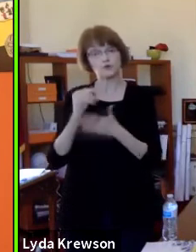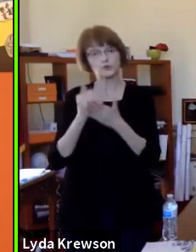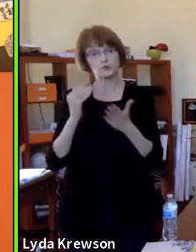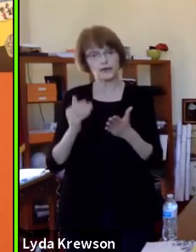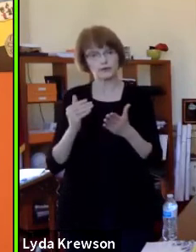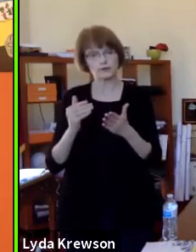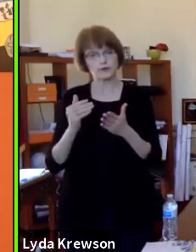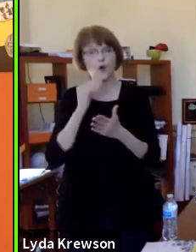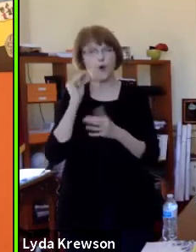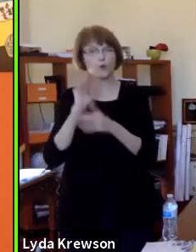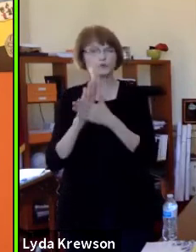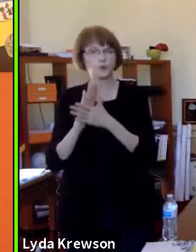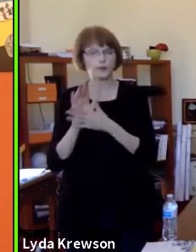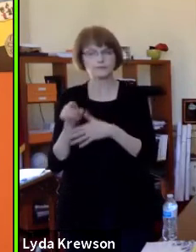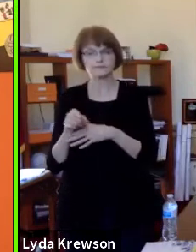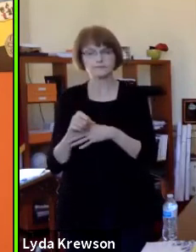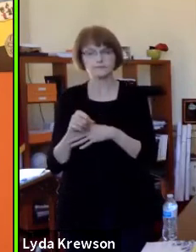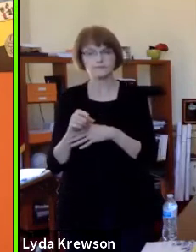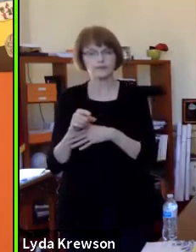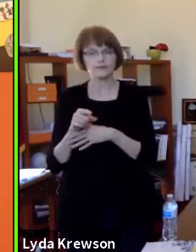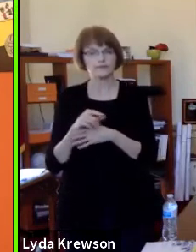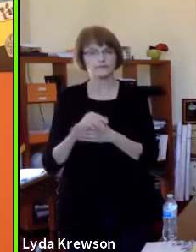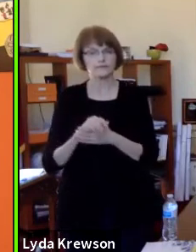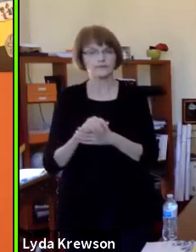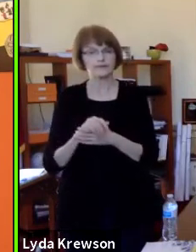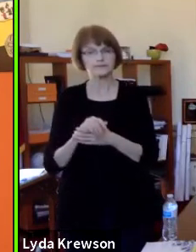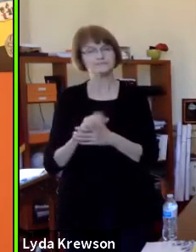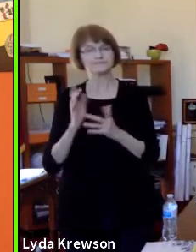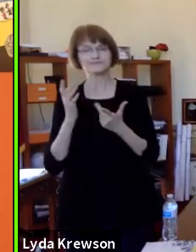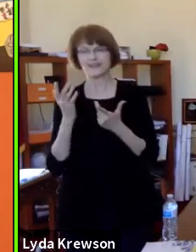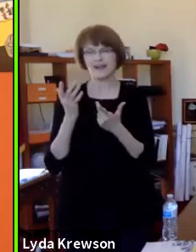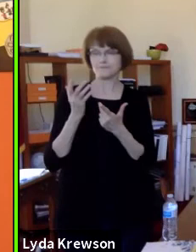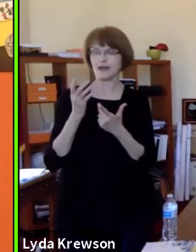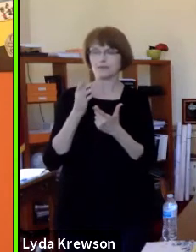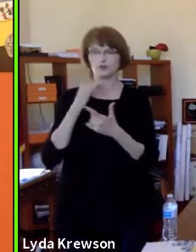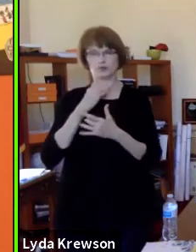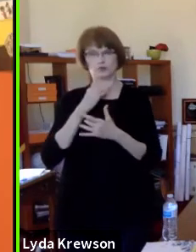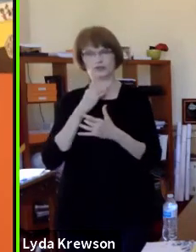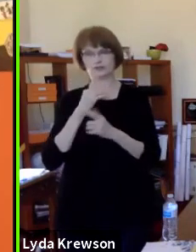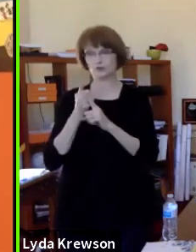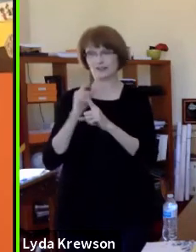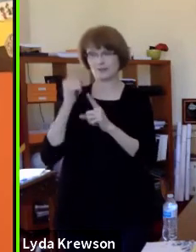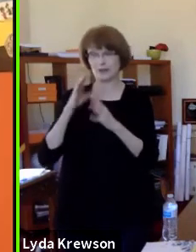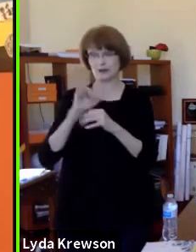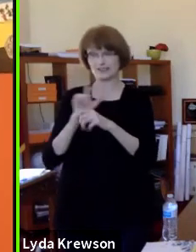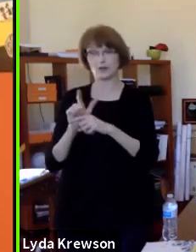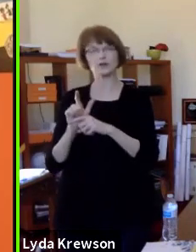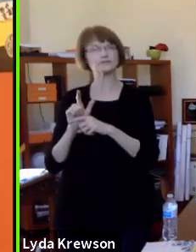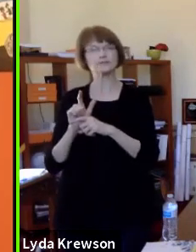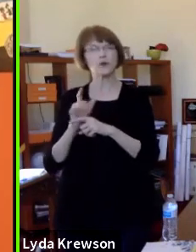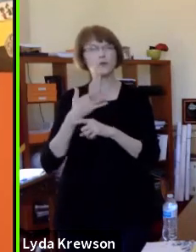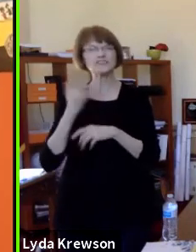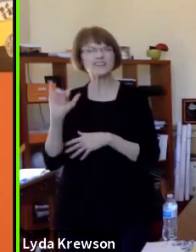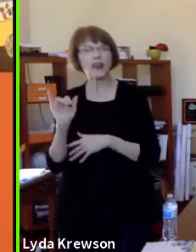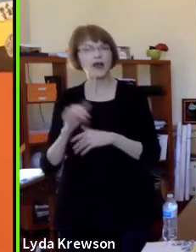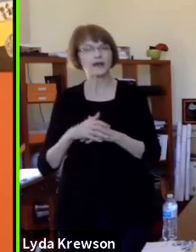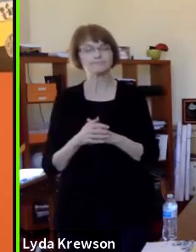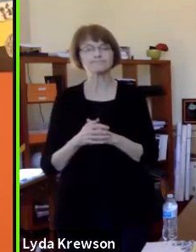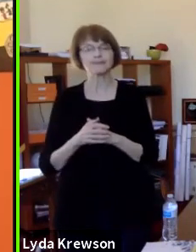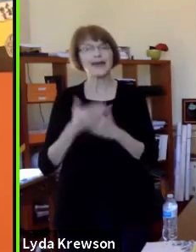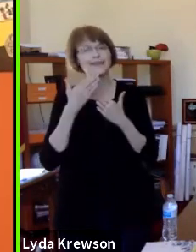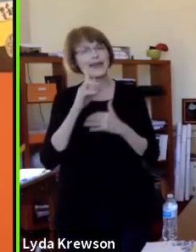is homeschooled. What is it like being the mayor of St. Louis? Oh, Robbie, thank you for that question.